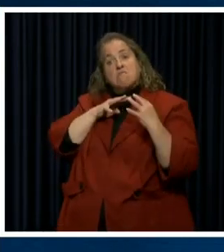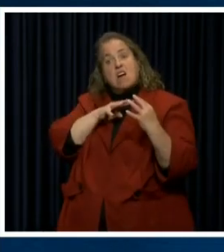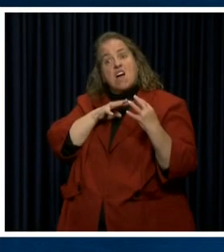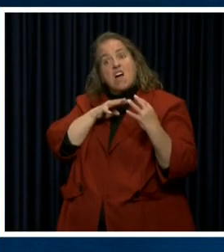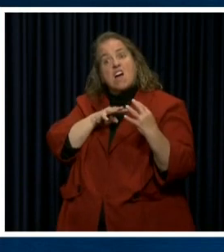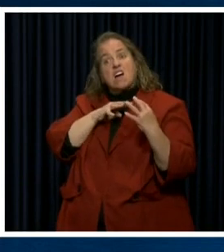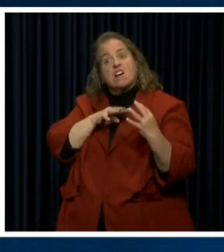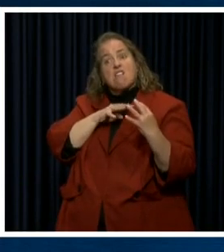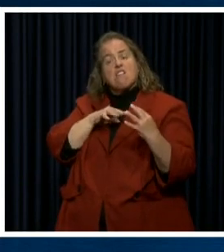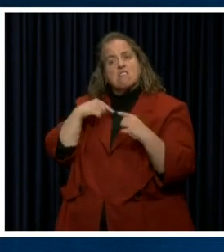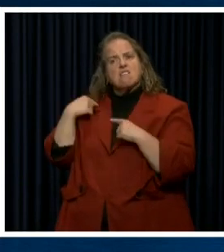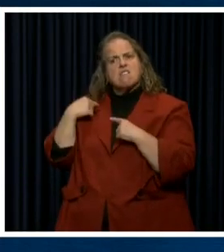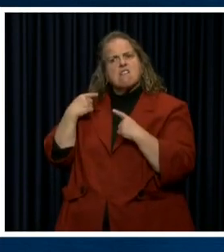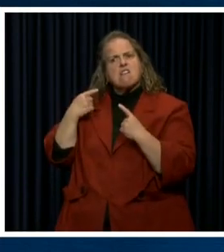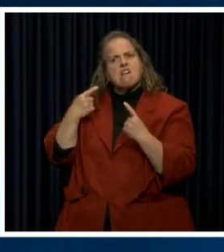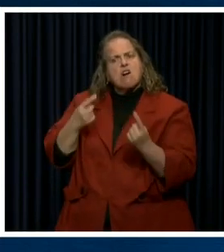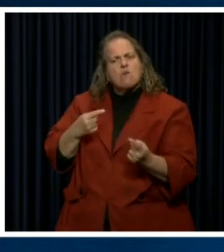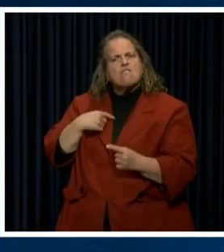earth.